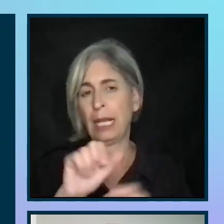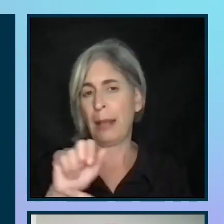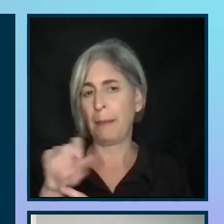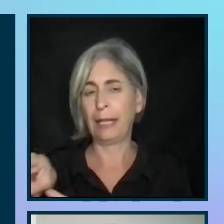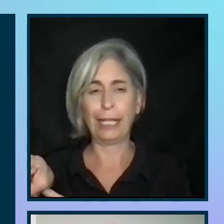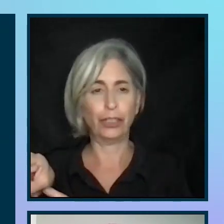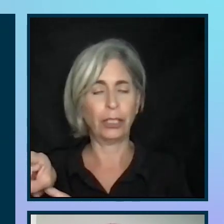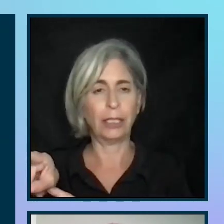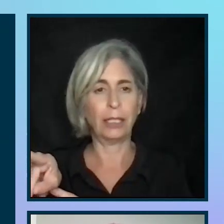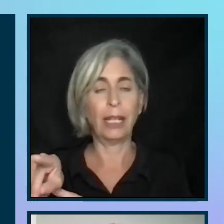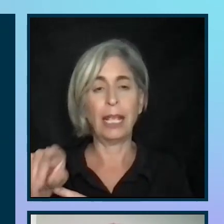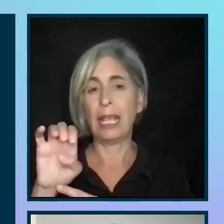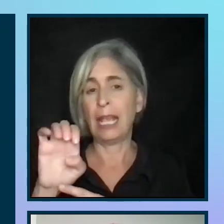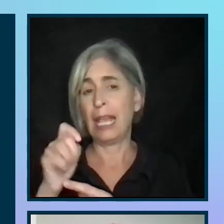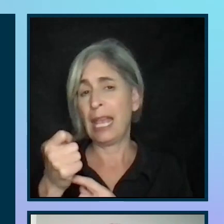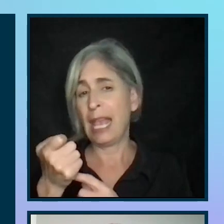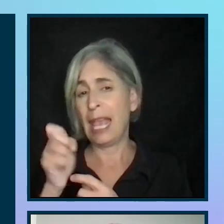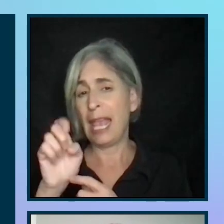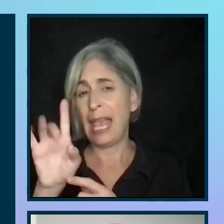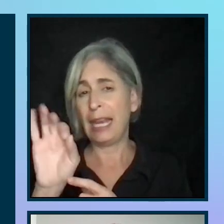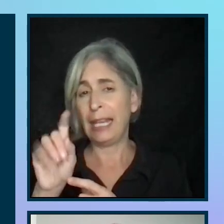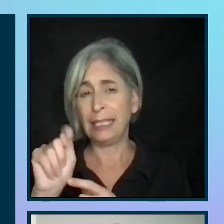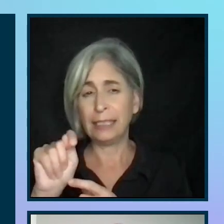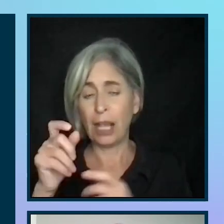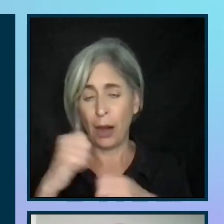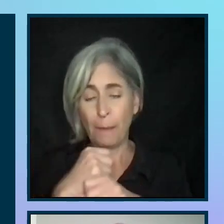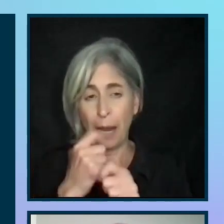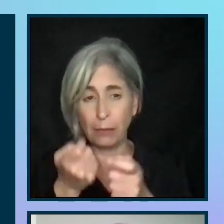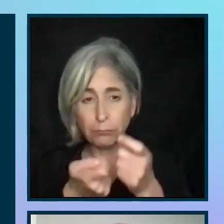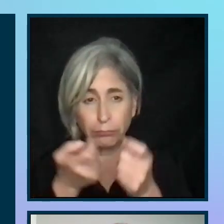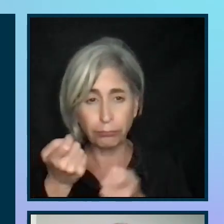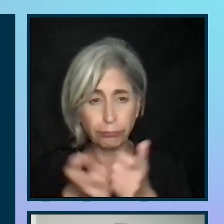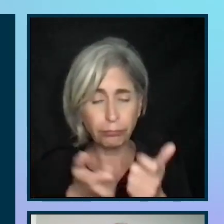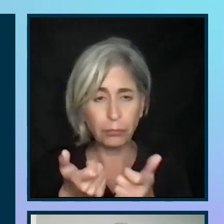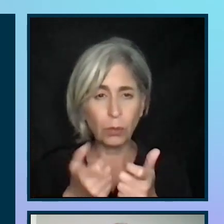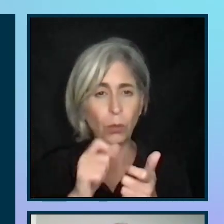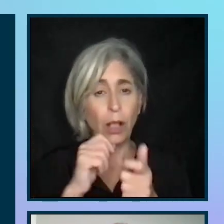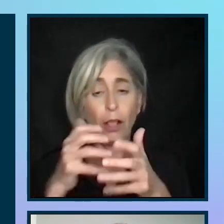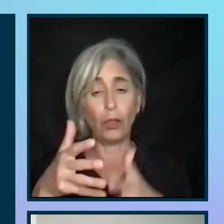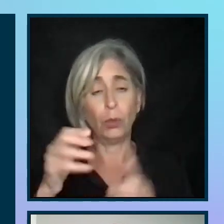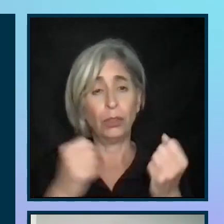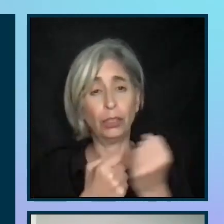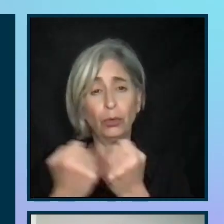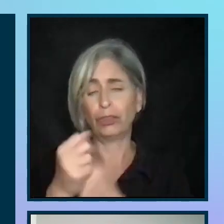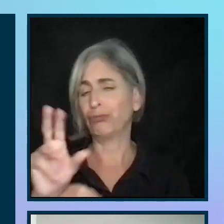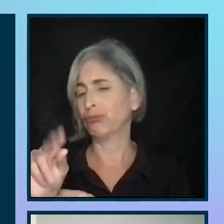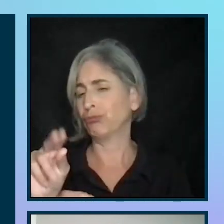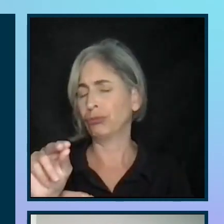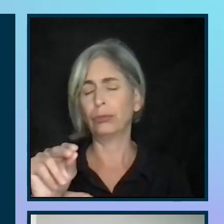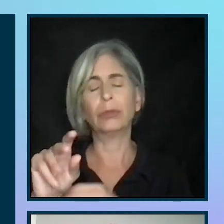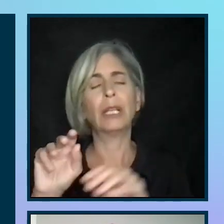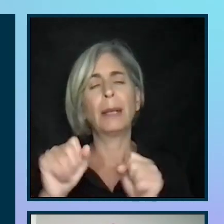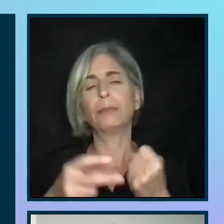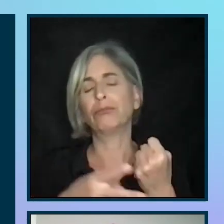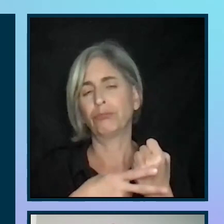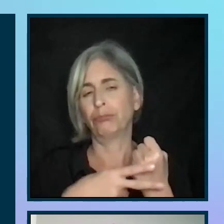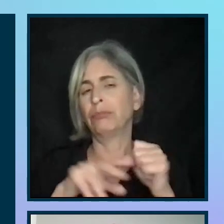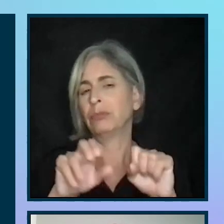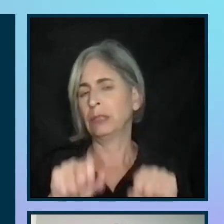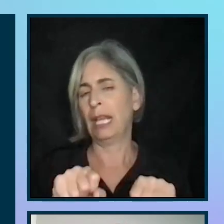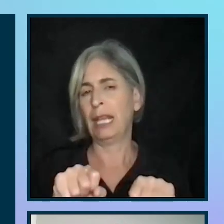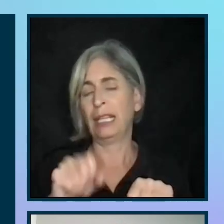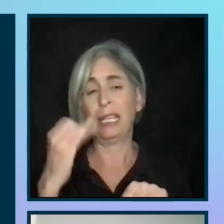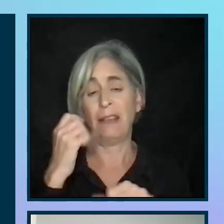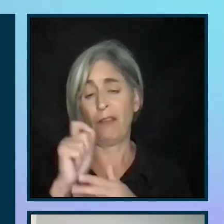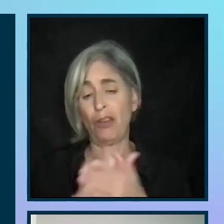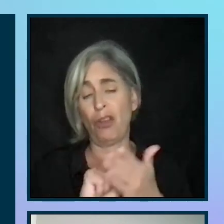so that as edits are made, we're not going to lose links. We're not going to lose the structuring of the document. We're going to be able to preserve that even if an author